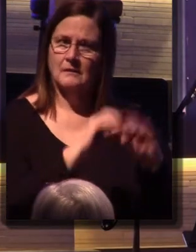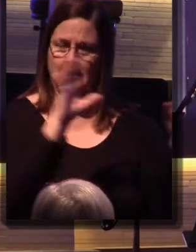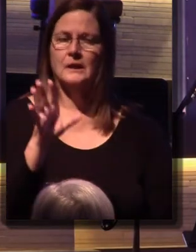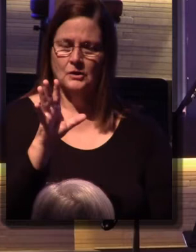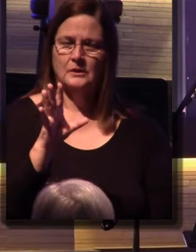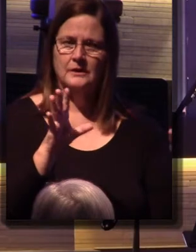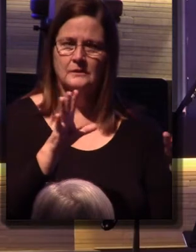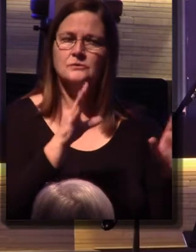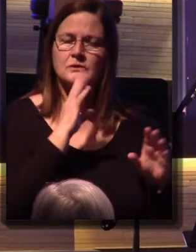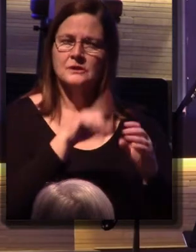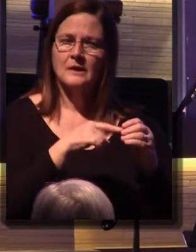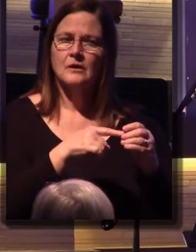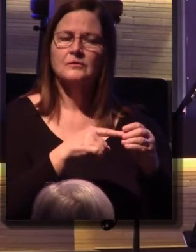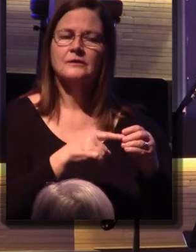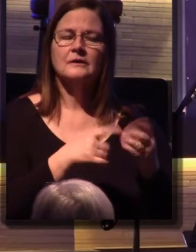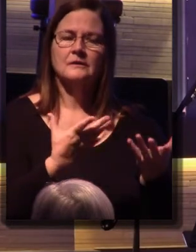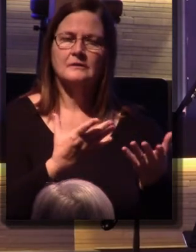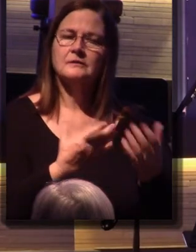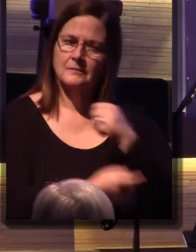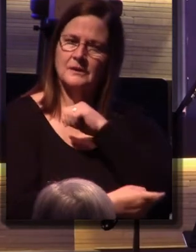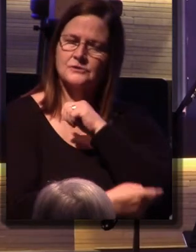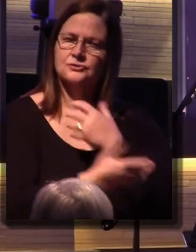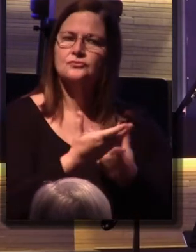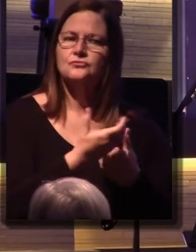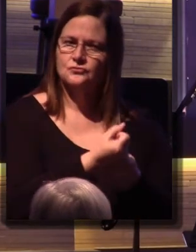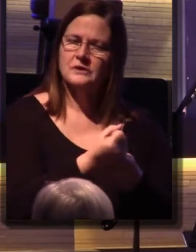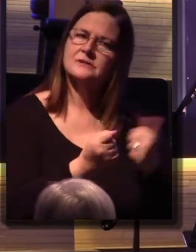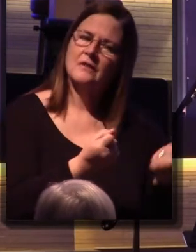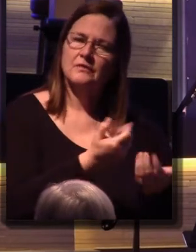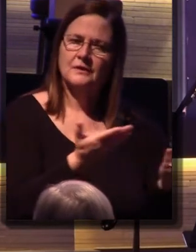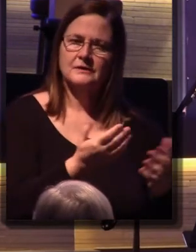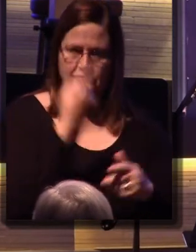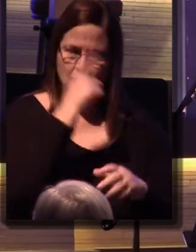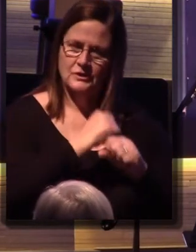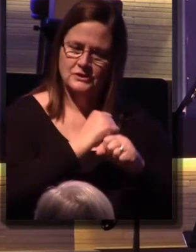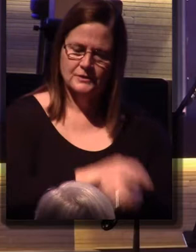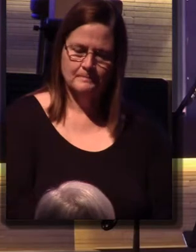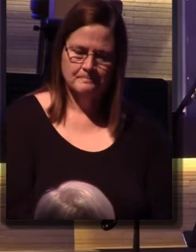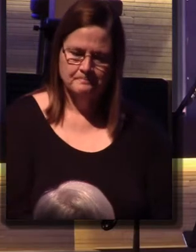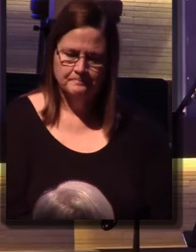the temptation to trust something or someone other than God for protection